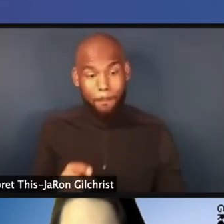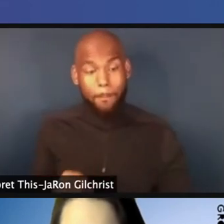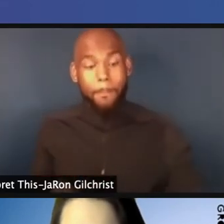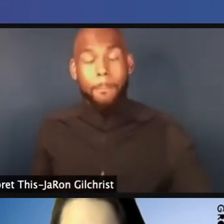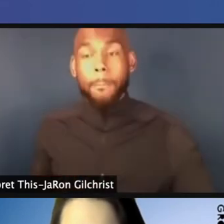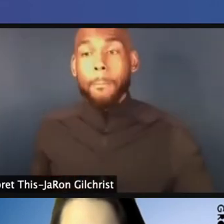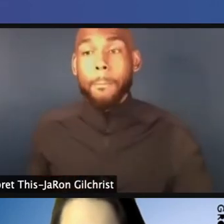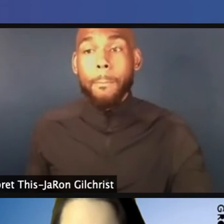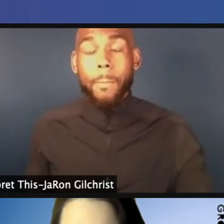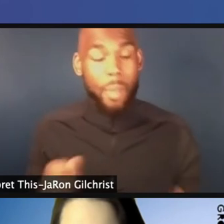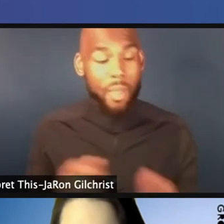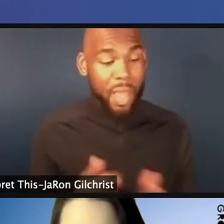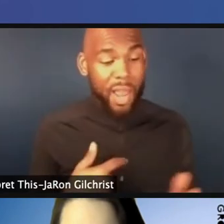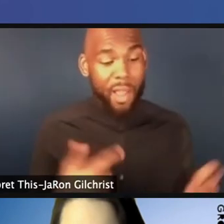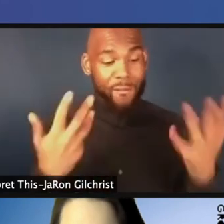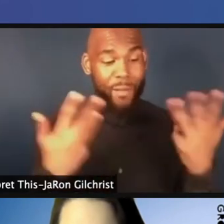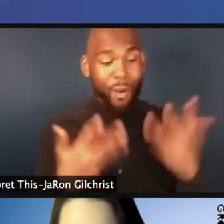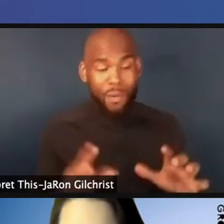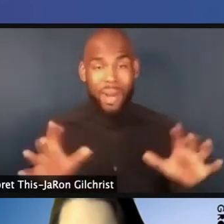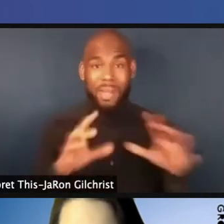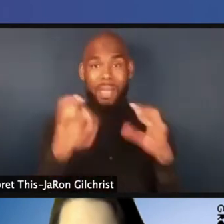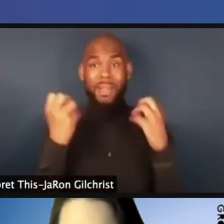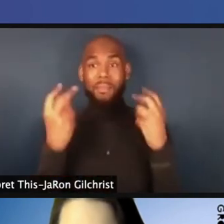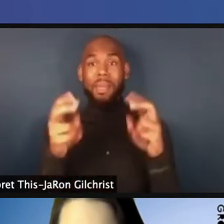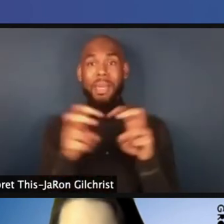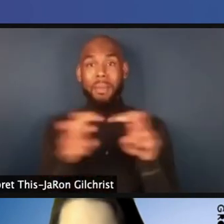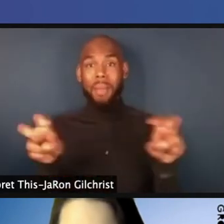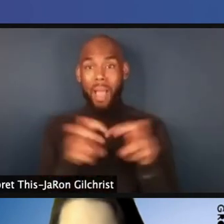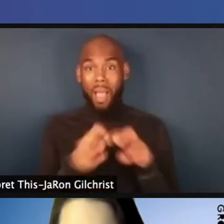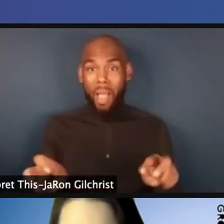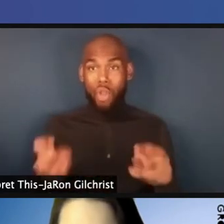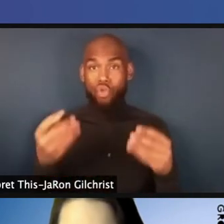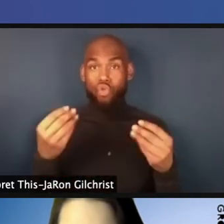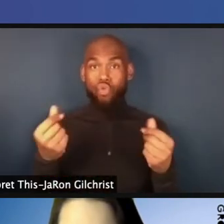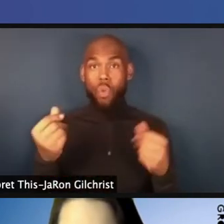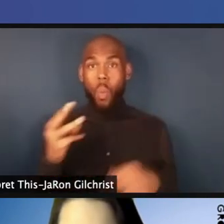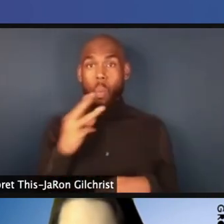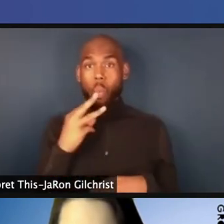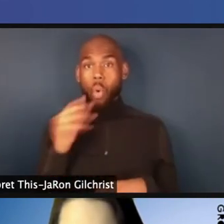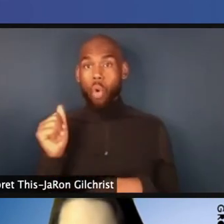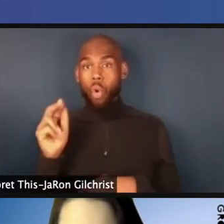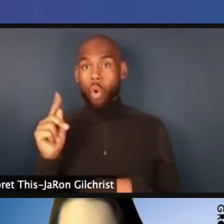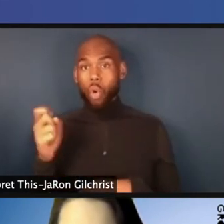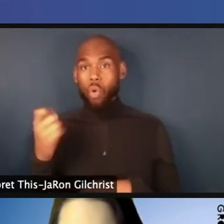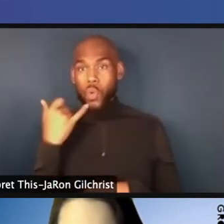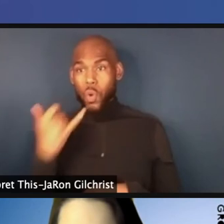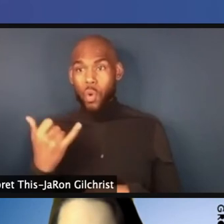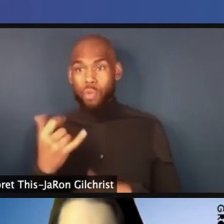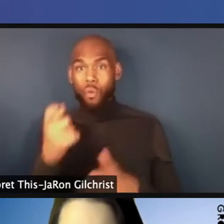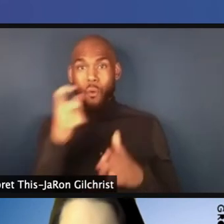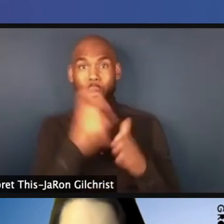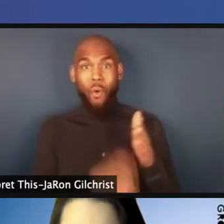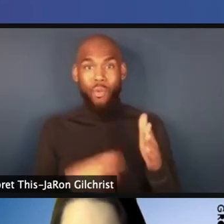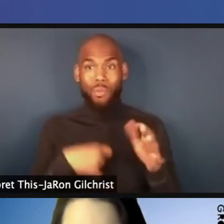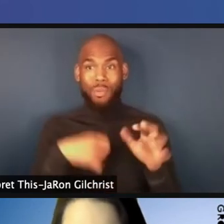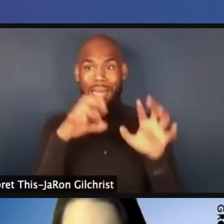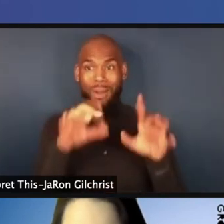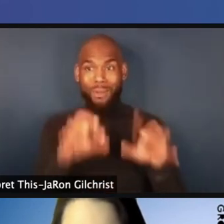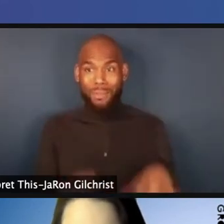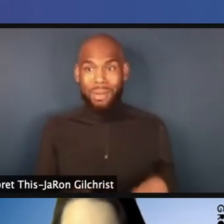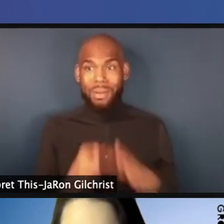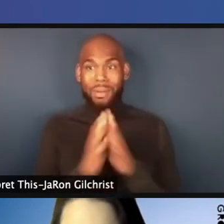I've already done in countless panels, in countless groundwater arts calls, in countless articles I've written, that count like